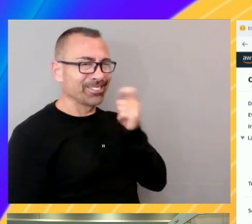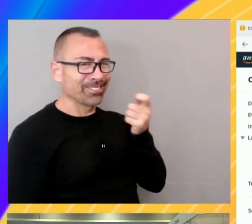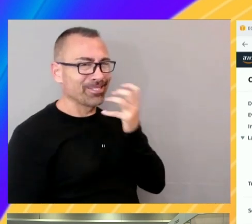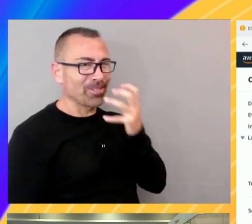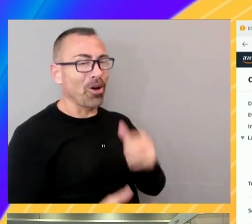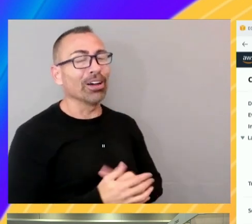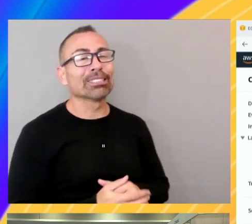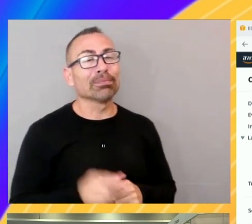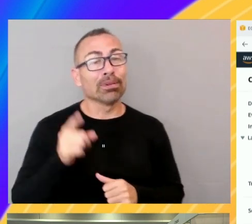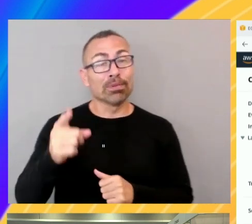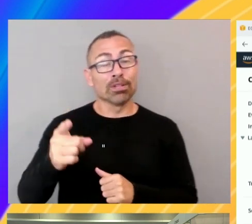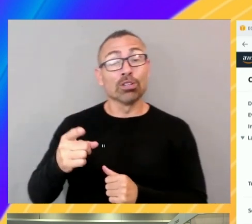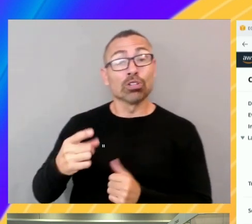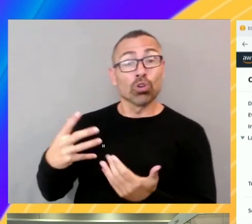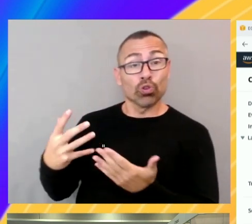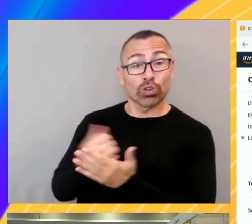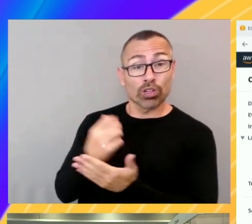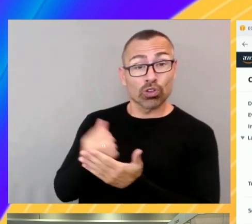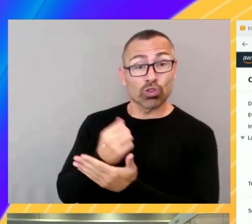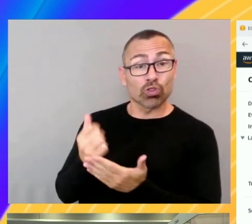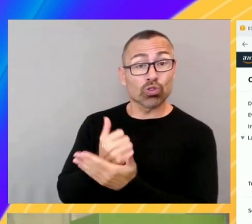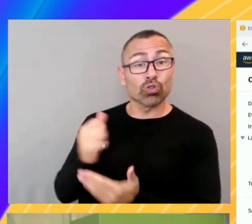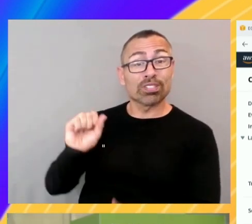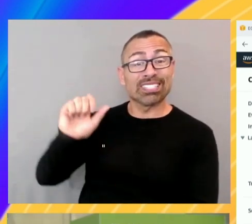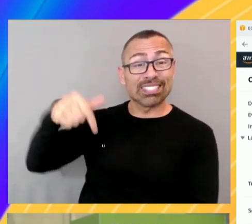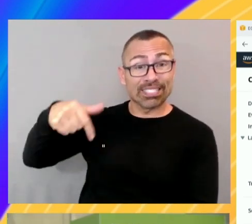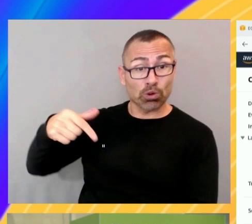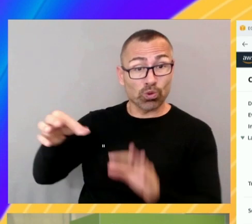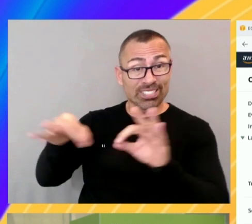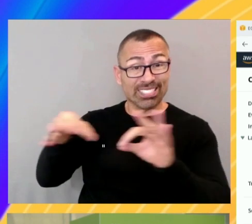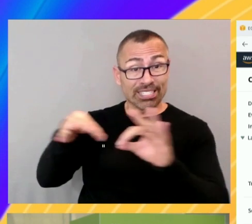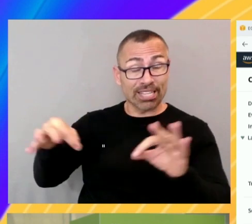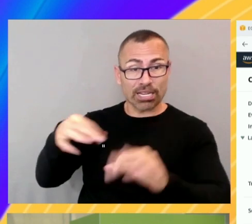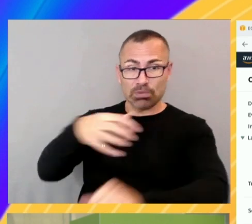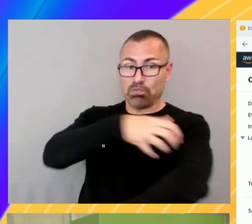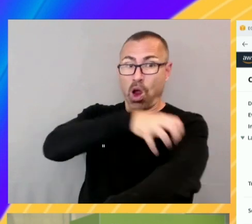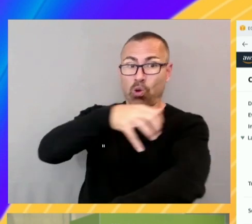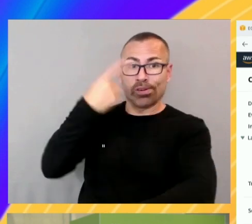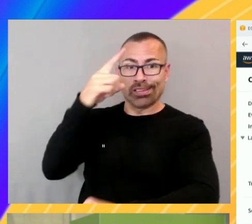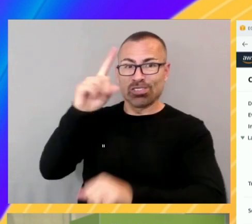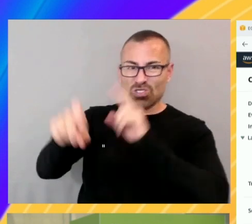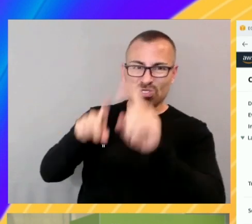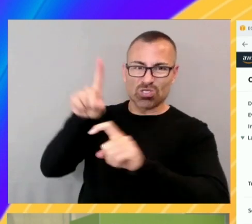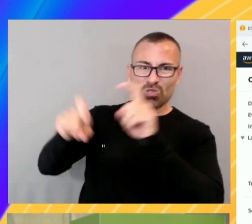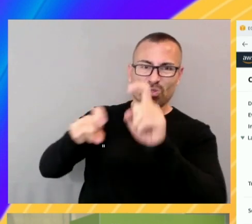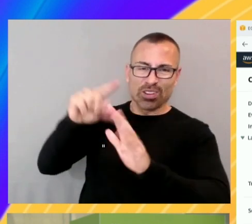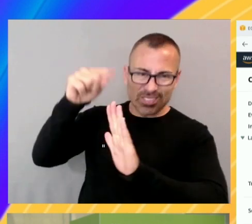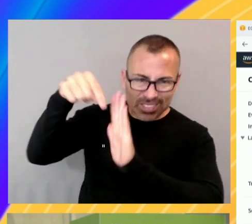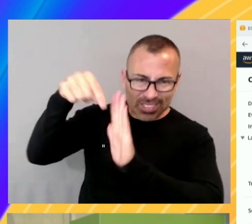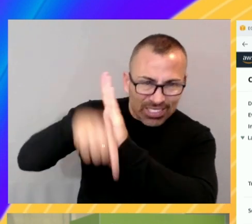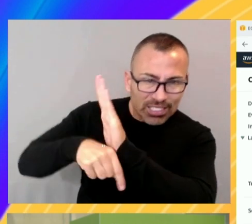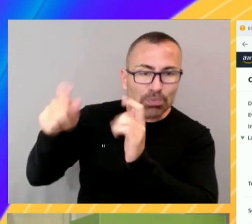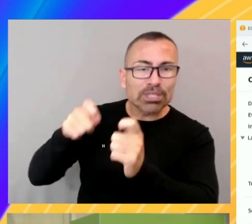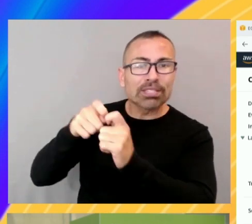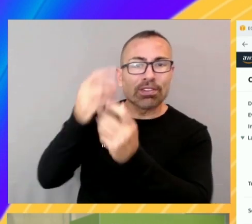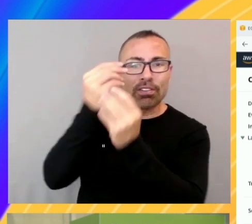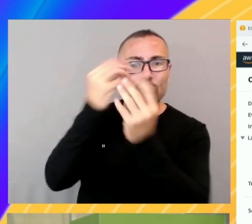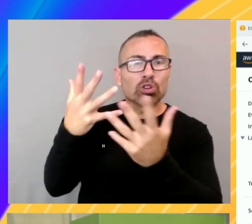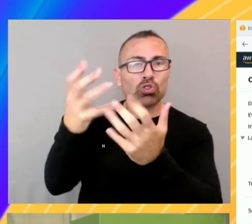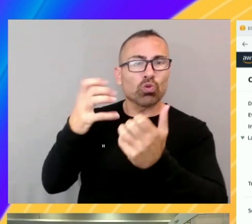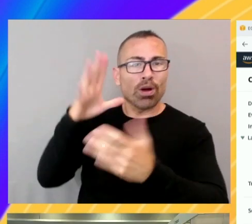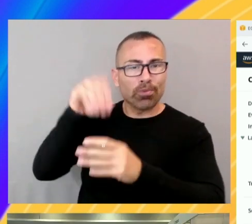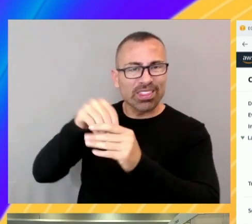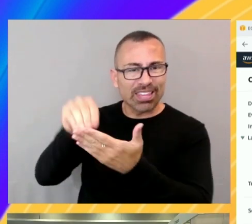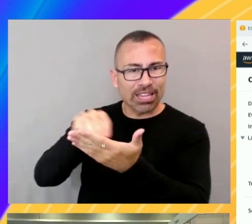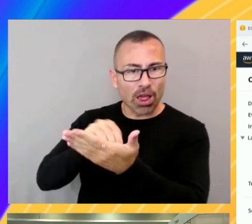syntax for CloudTrail Lake to further customize your query to actually get down to the specific information you want to look into the logs. And for example, we see that line,